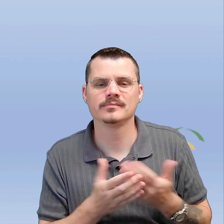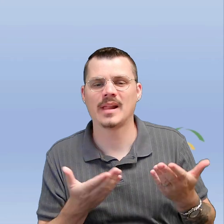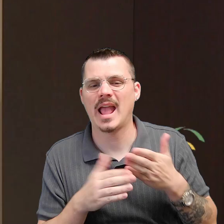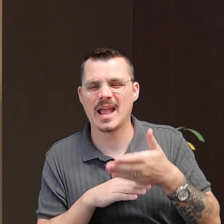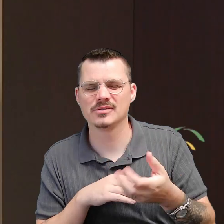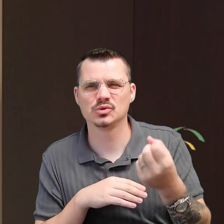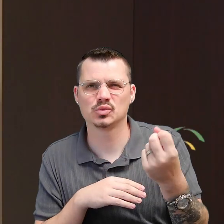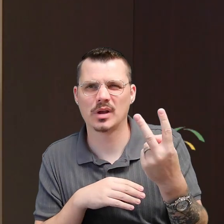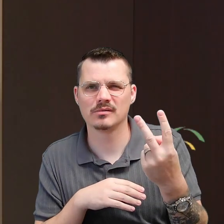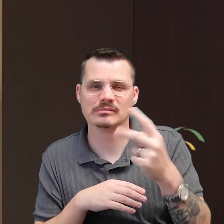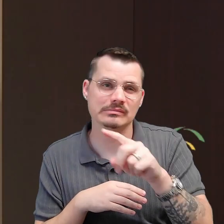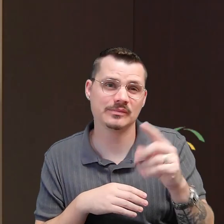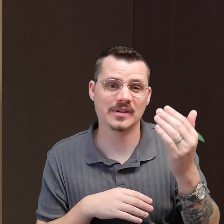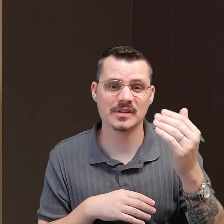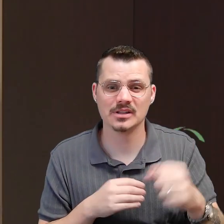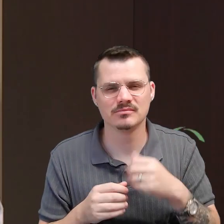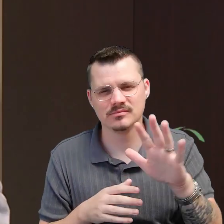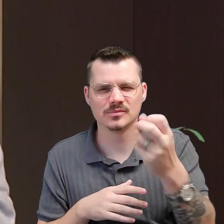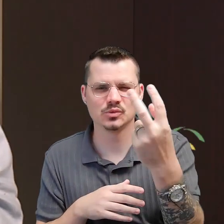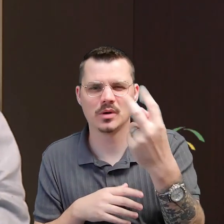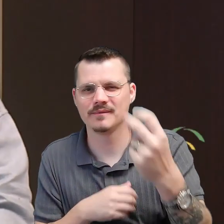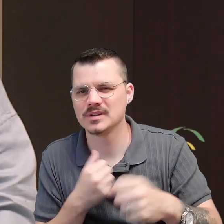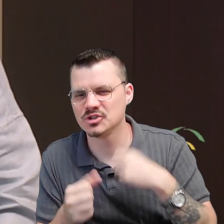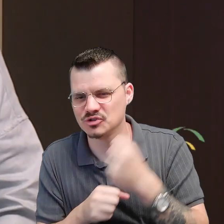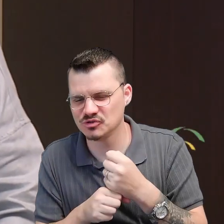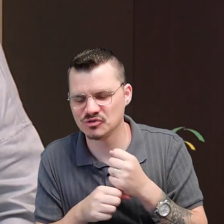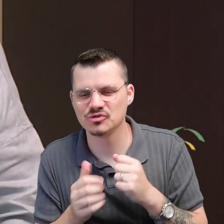After almost 15 years, it was like 12 years,